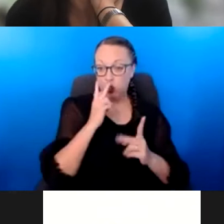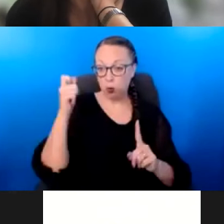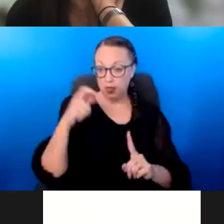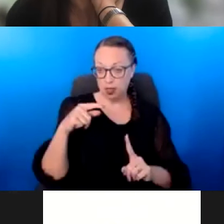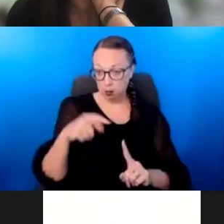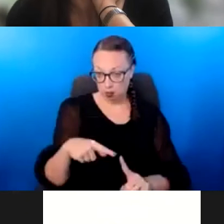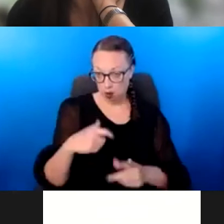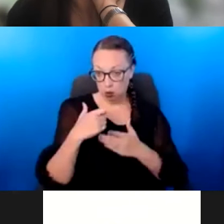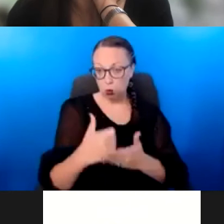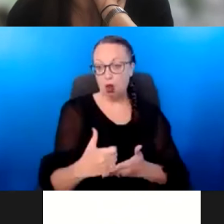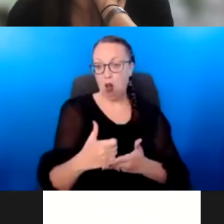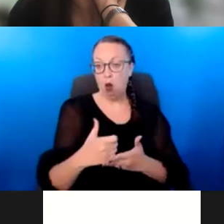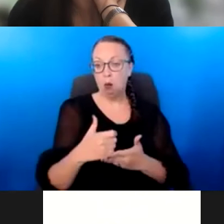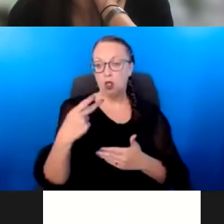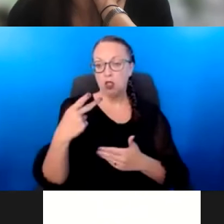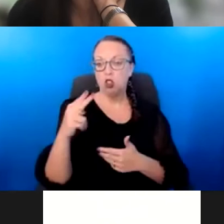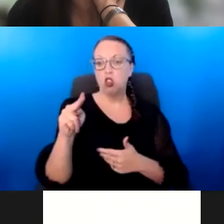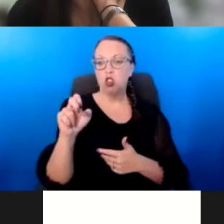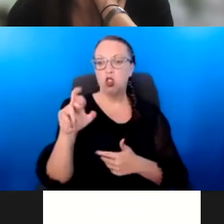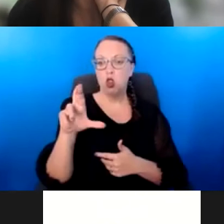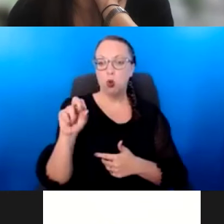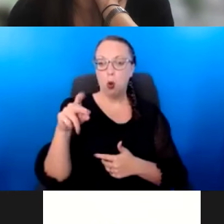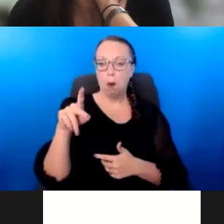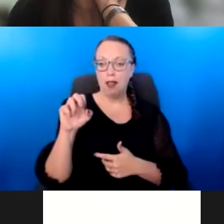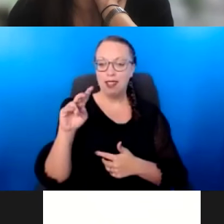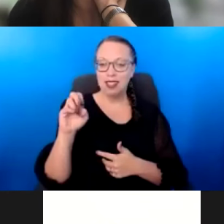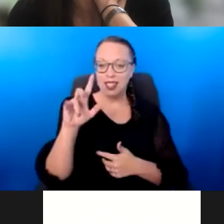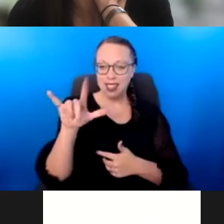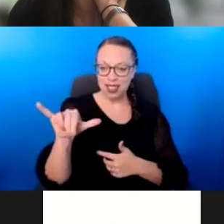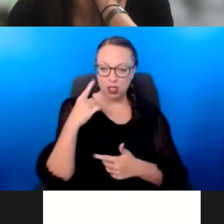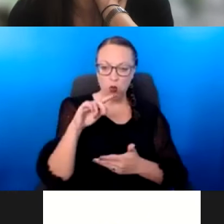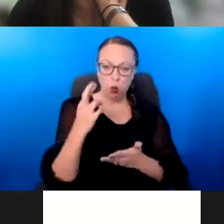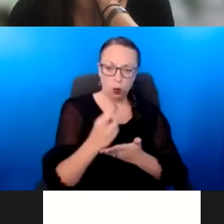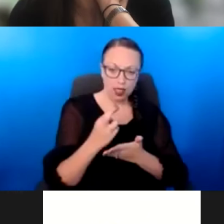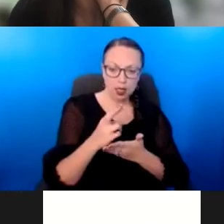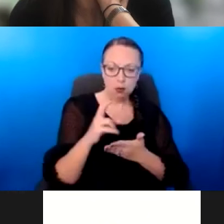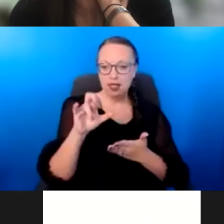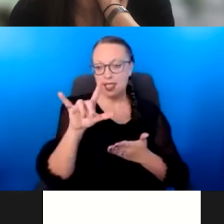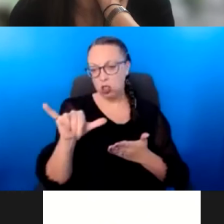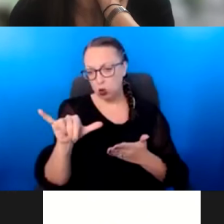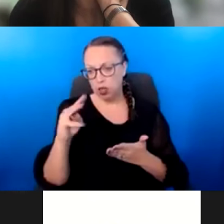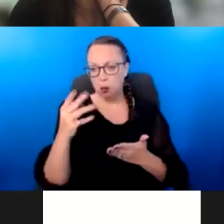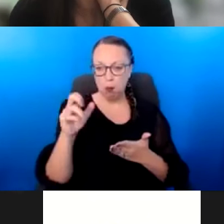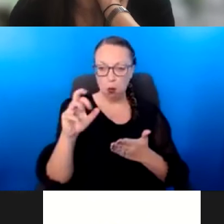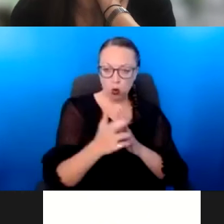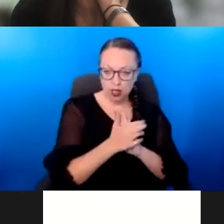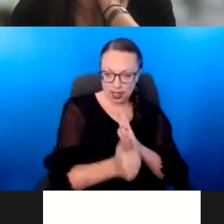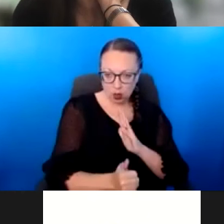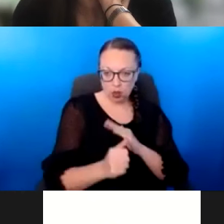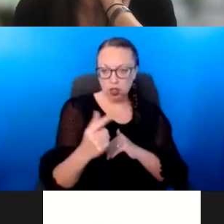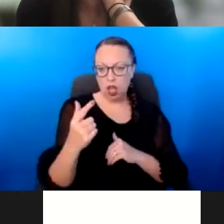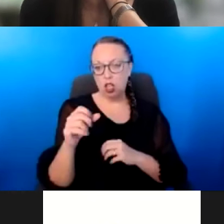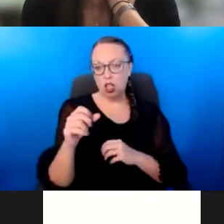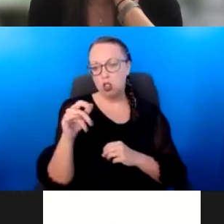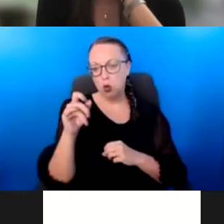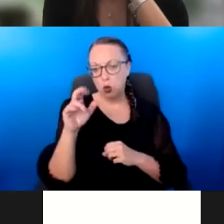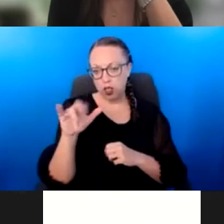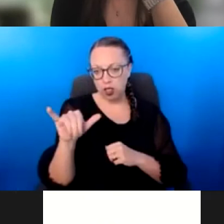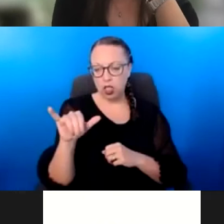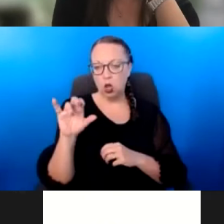facilitate neuroplasticity to rehabilitate sensory or motor skills, for example, gustatory or olfactory swallowing